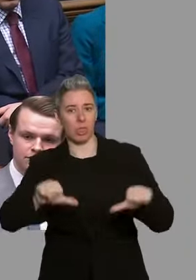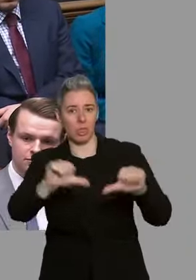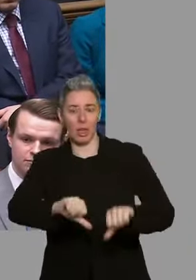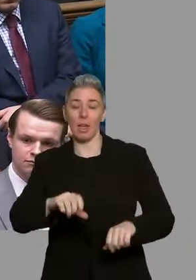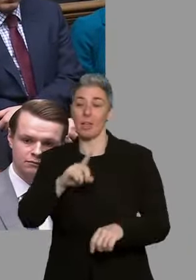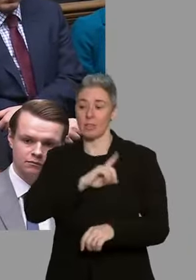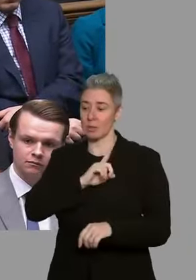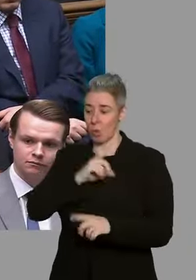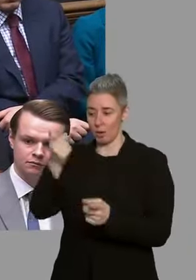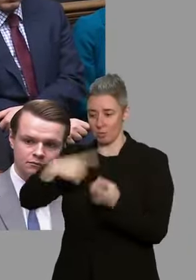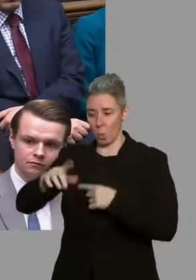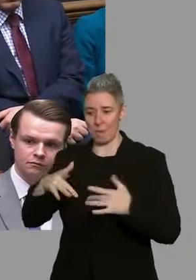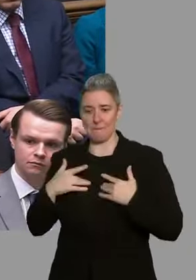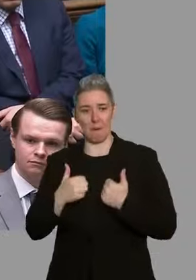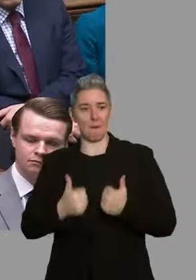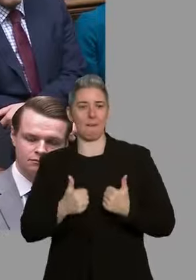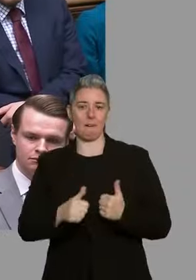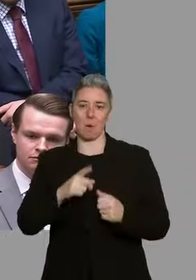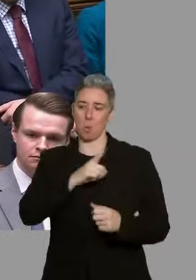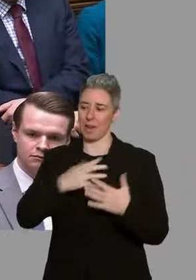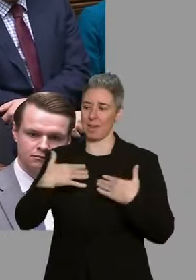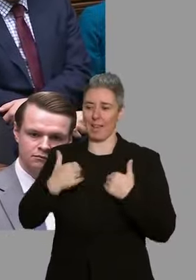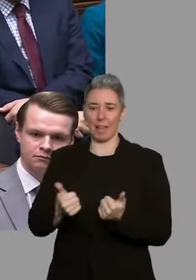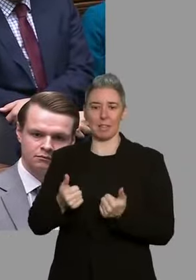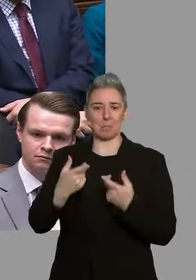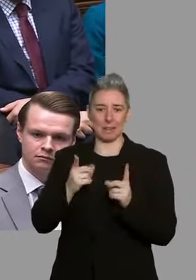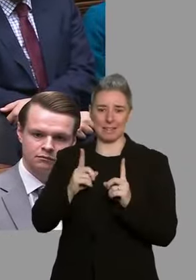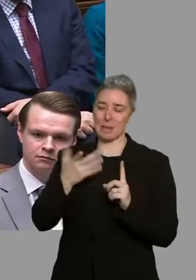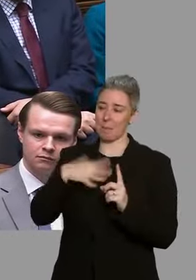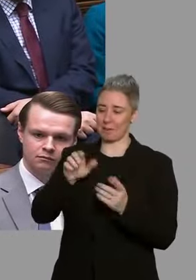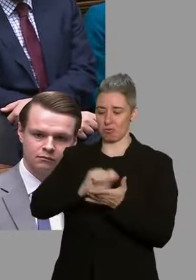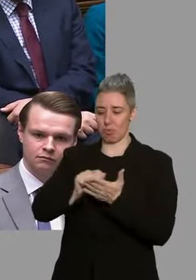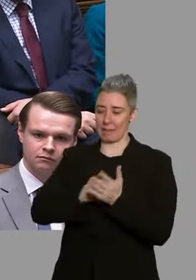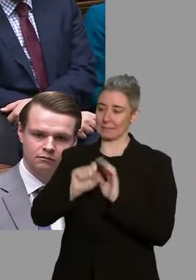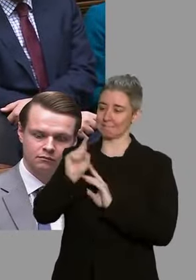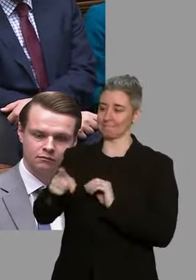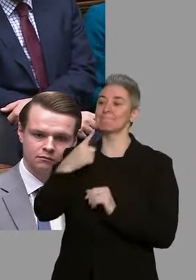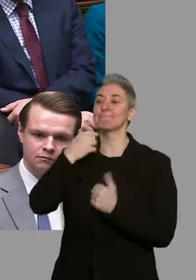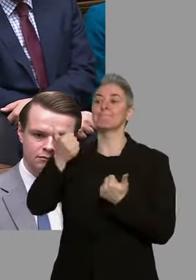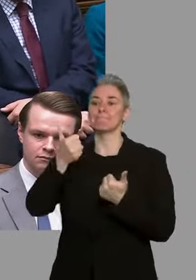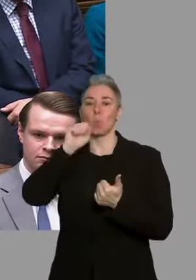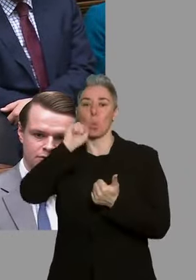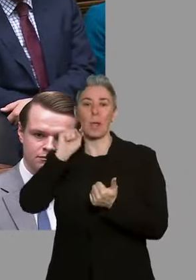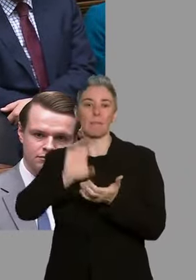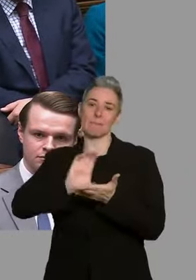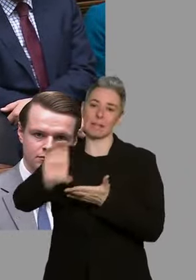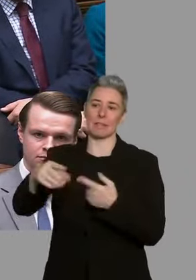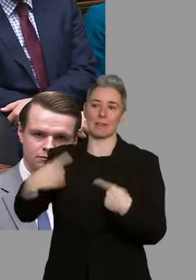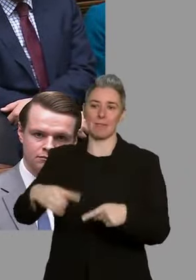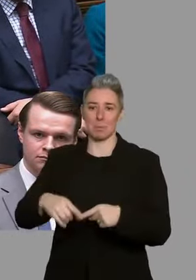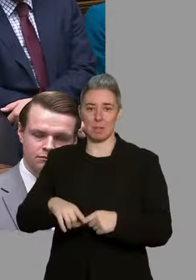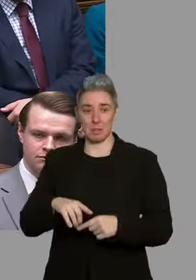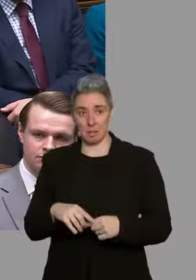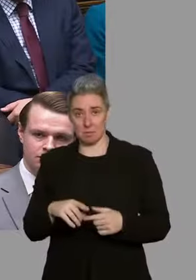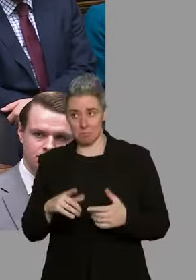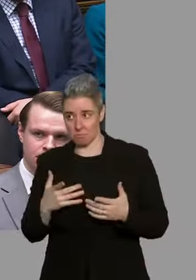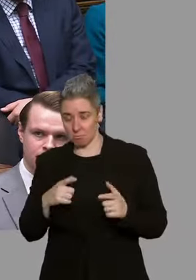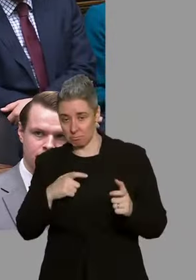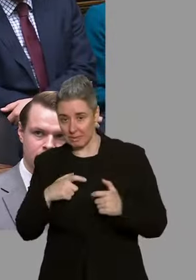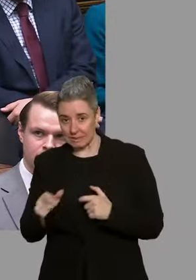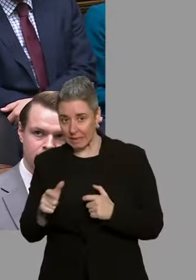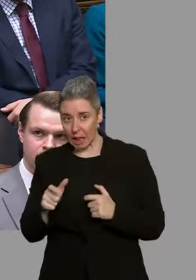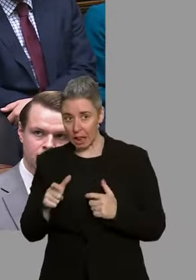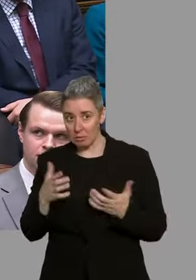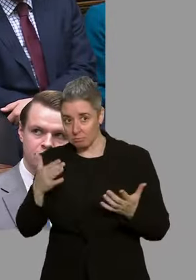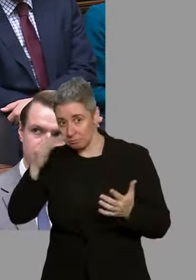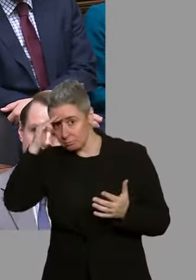made available. However, we are still months away from seeing the final plans signed off, never mind having spades in the ground. So what reassurances